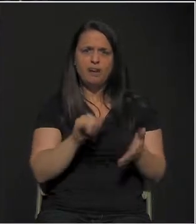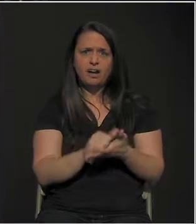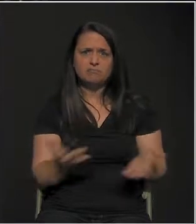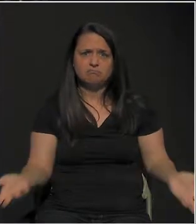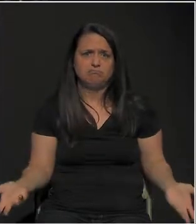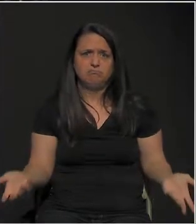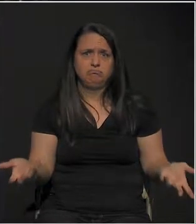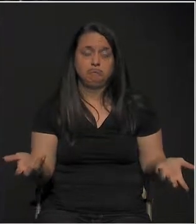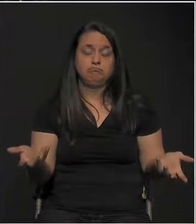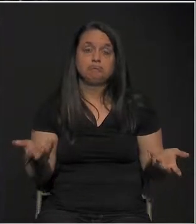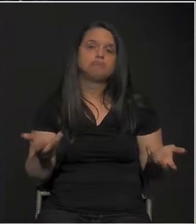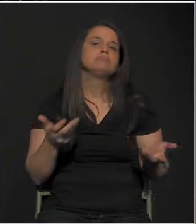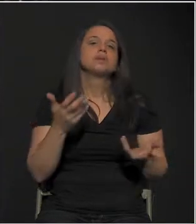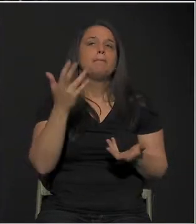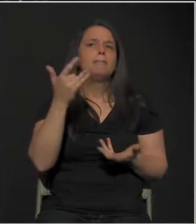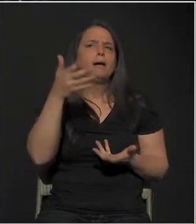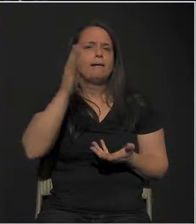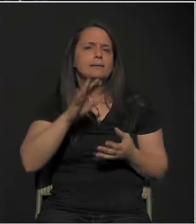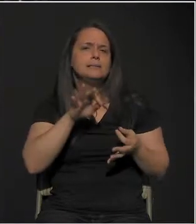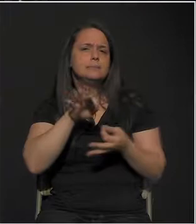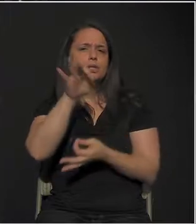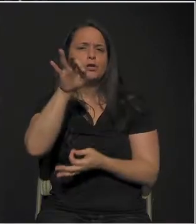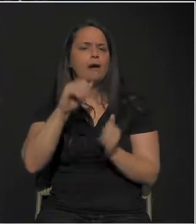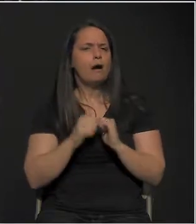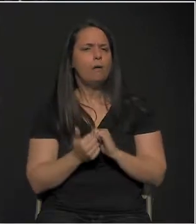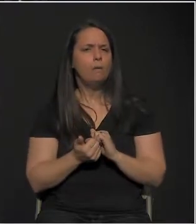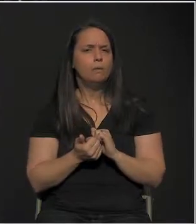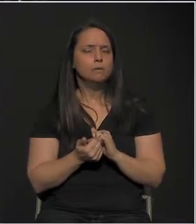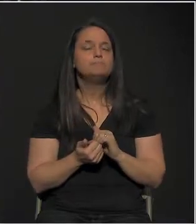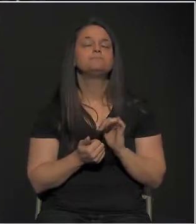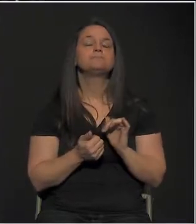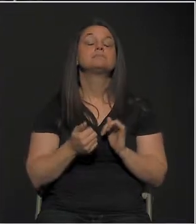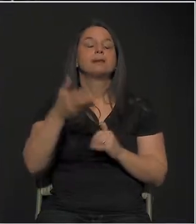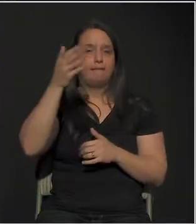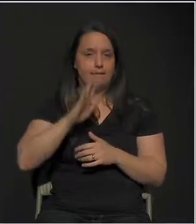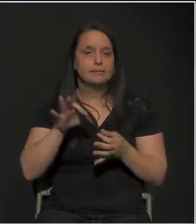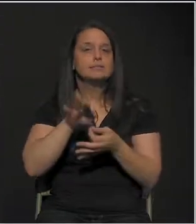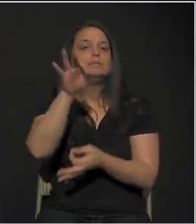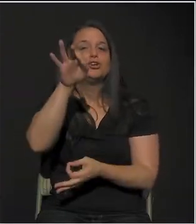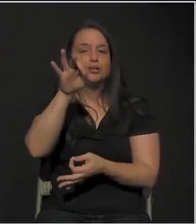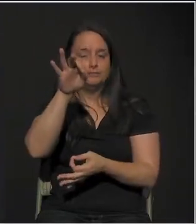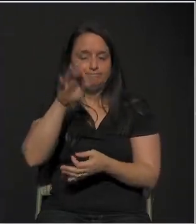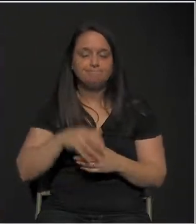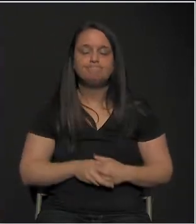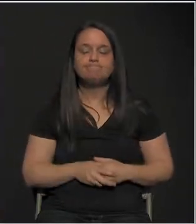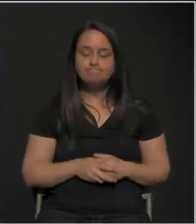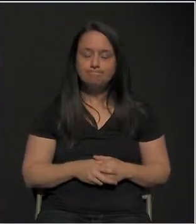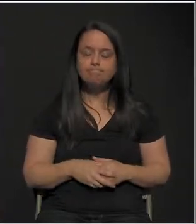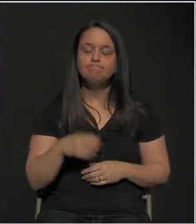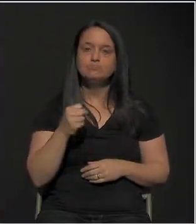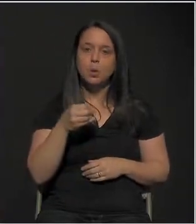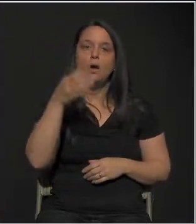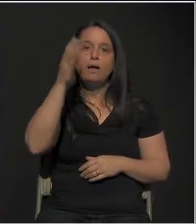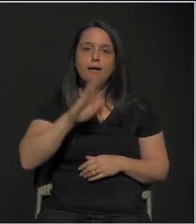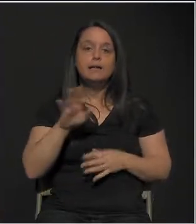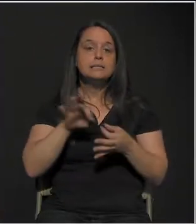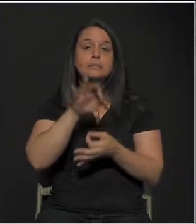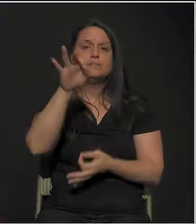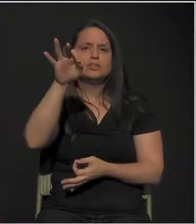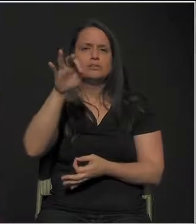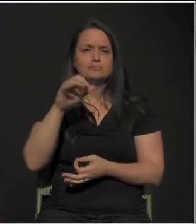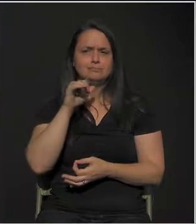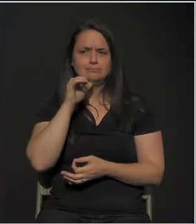that? By the Spirit of God. By the Spirit of God. So God's Spirit doesn't result